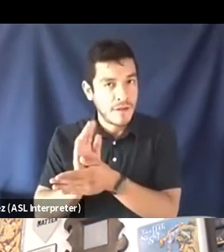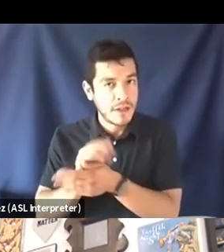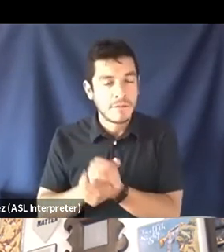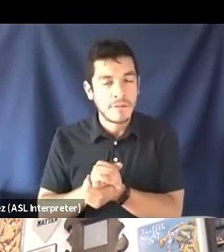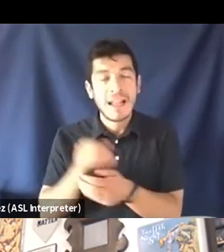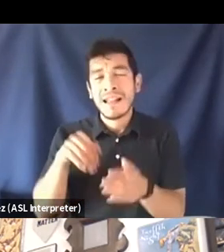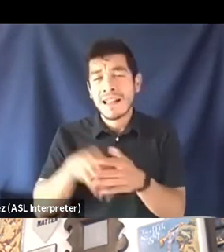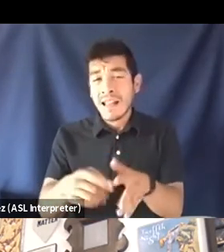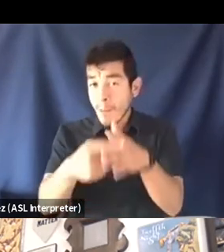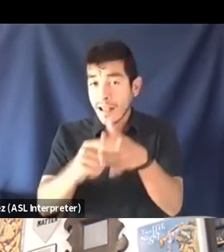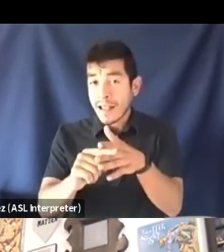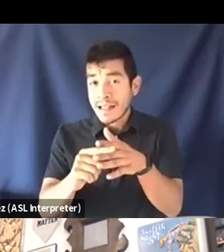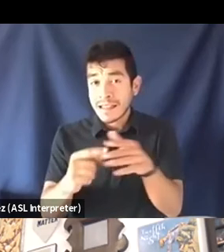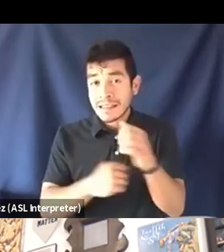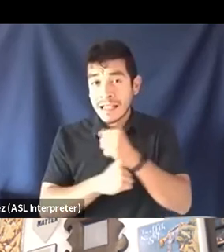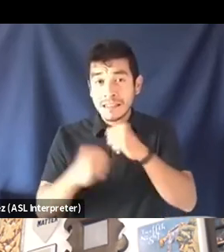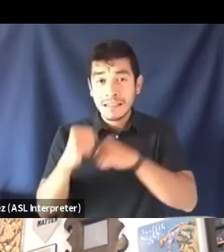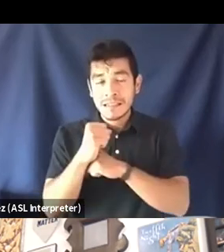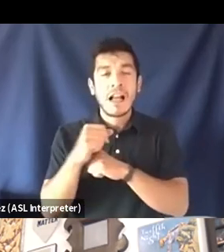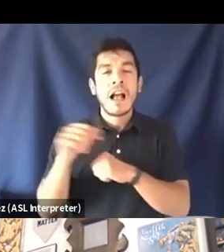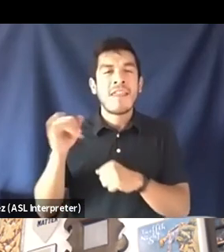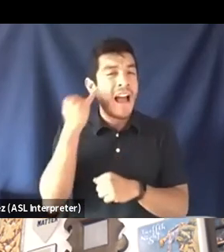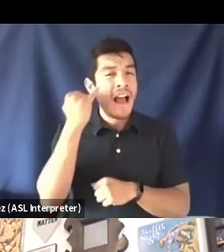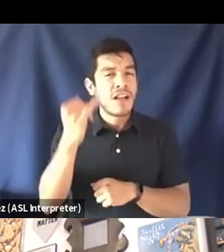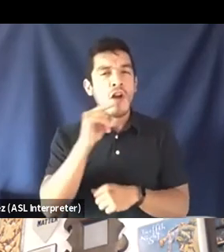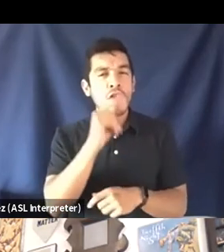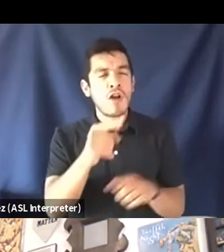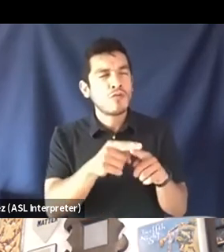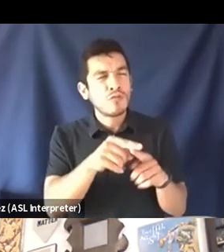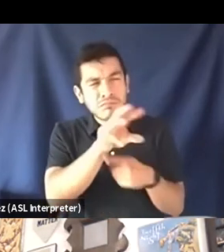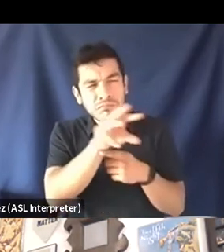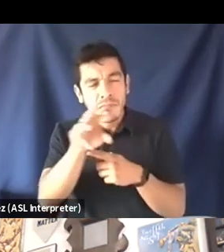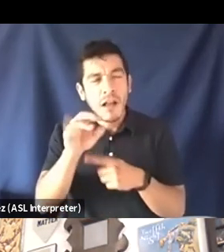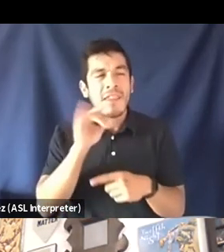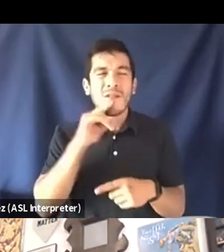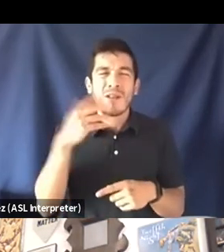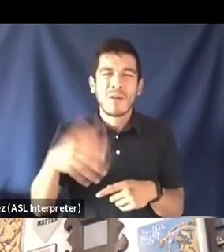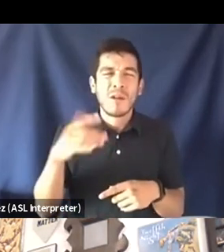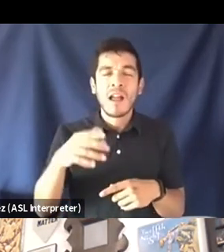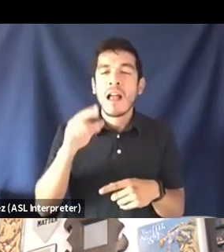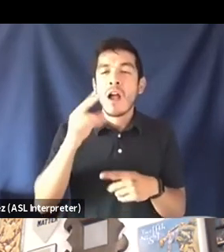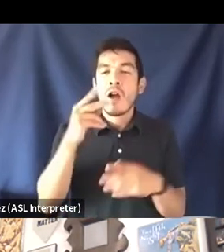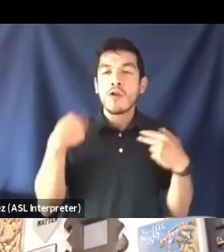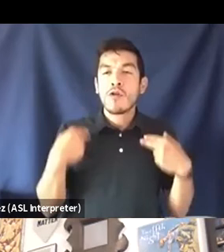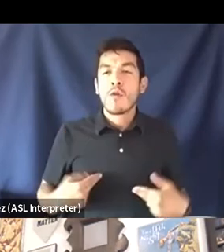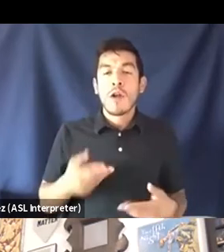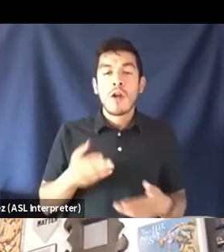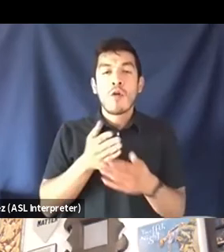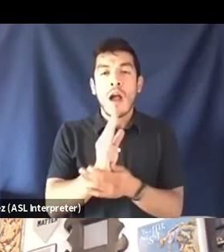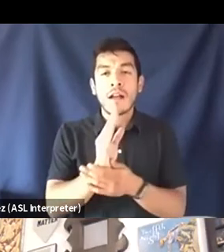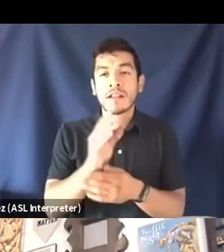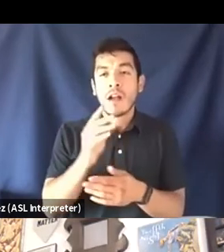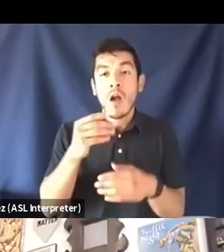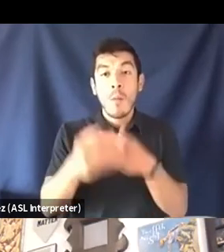beginning stages, the idea was really to chronicle the incredible human rights documentation process that was going on